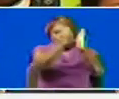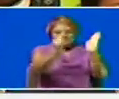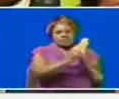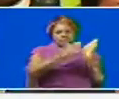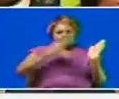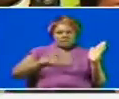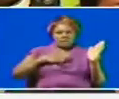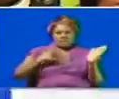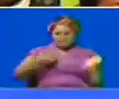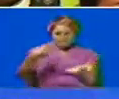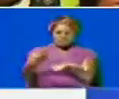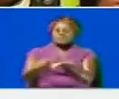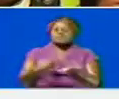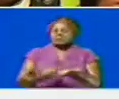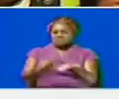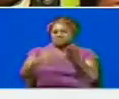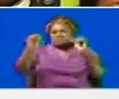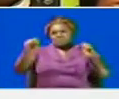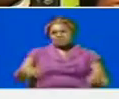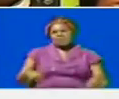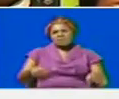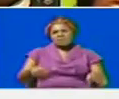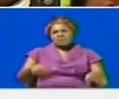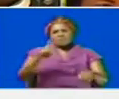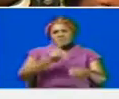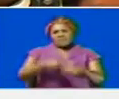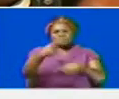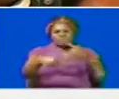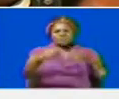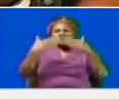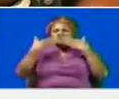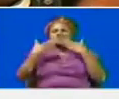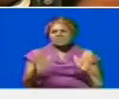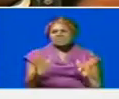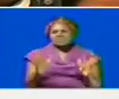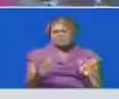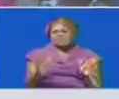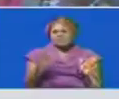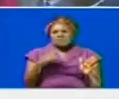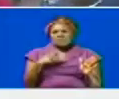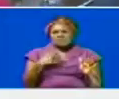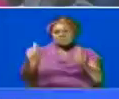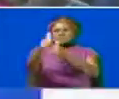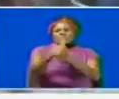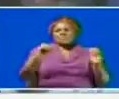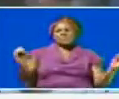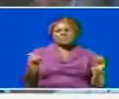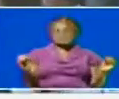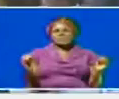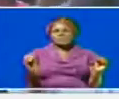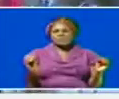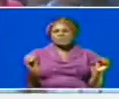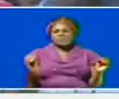forward, I will discuss once the processes are over. I am not going to jump the gun.